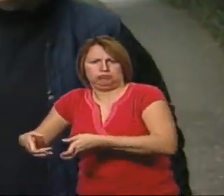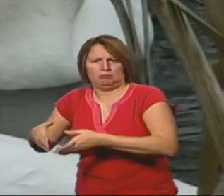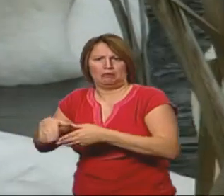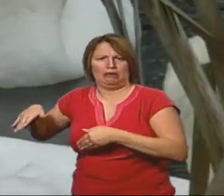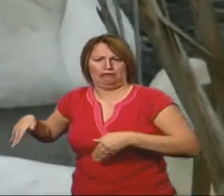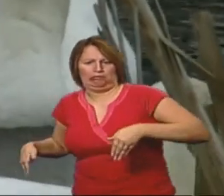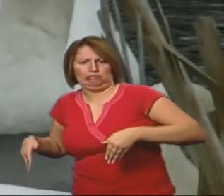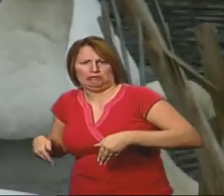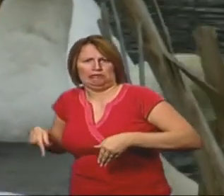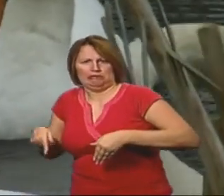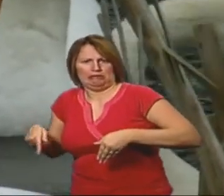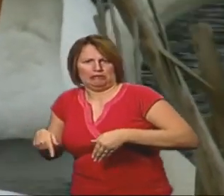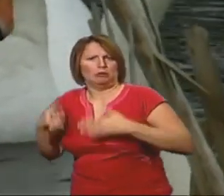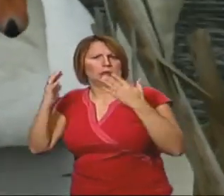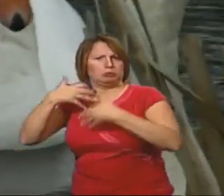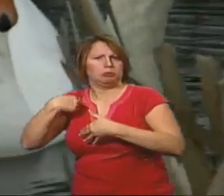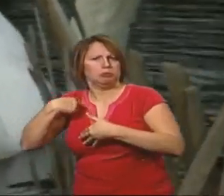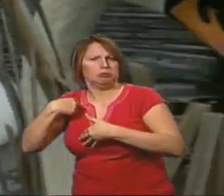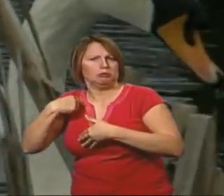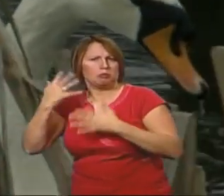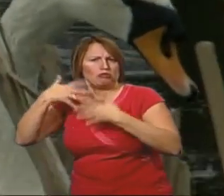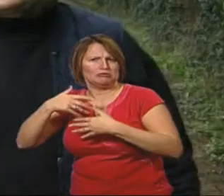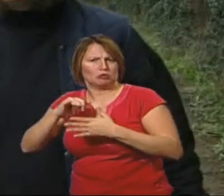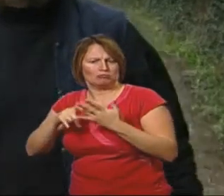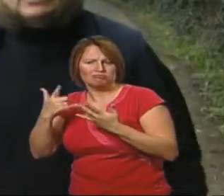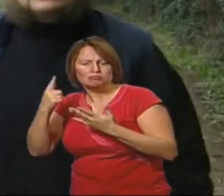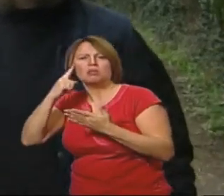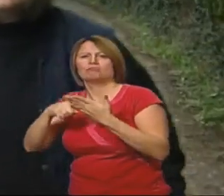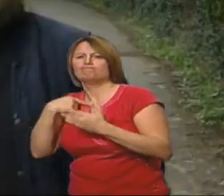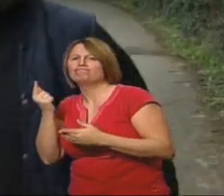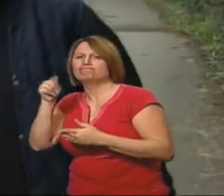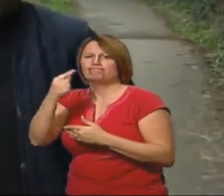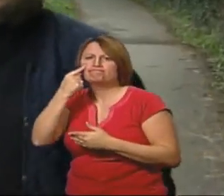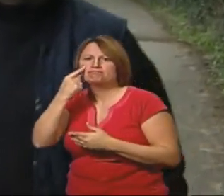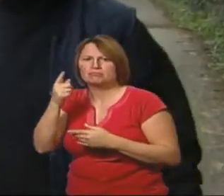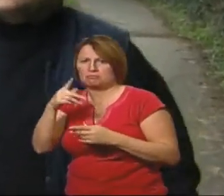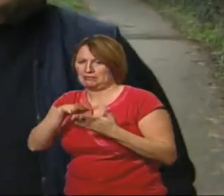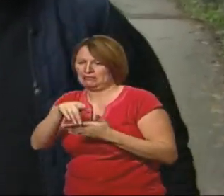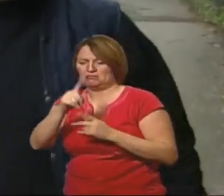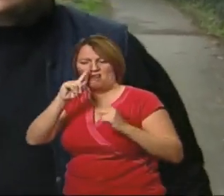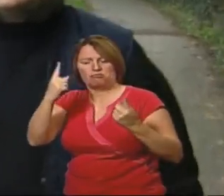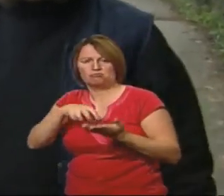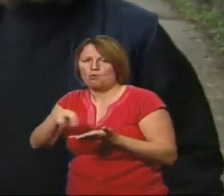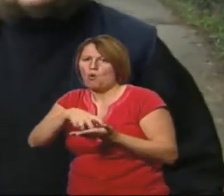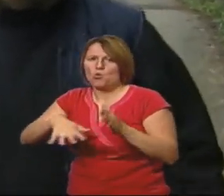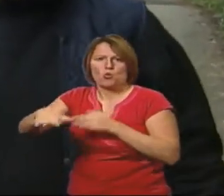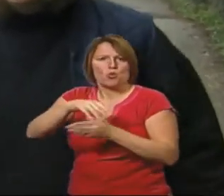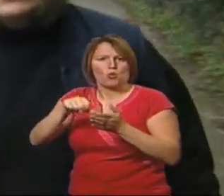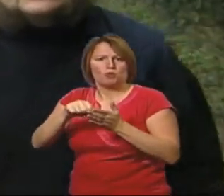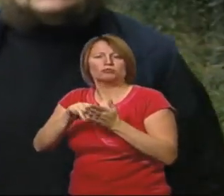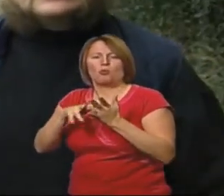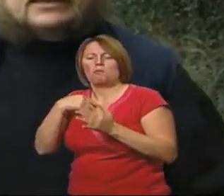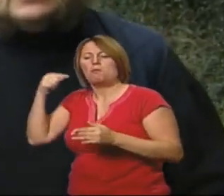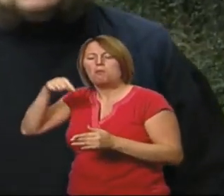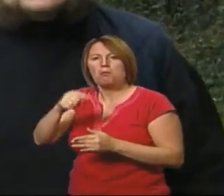one wing slightly to one side. We've had a call this morning say it's on the bank and can't walk at all, so just pop down and have a quick